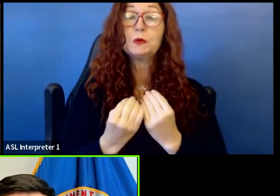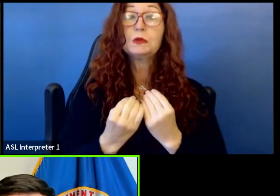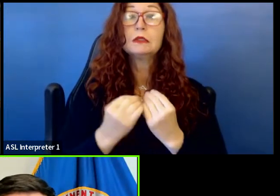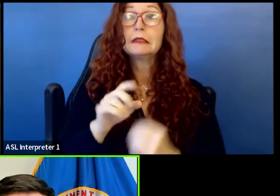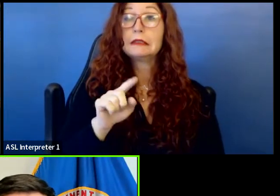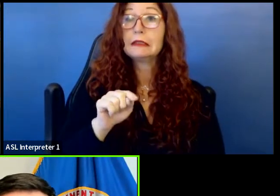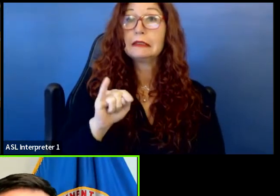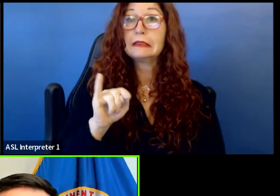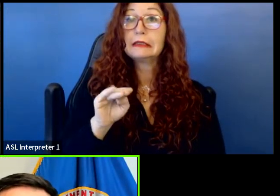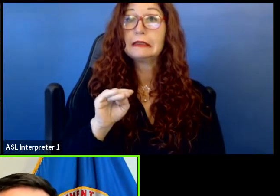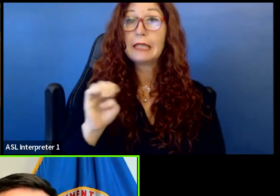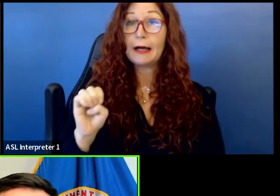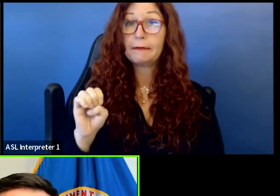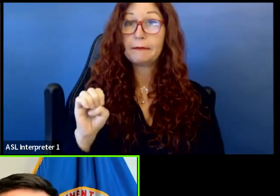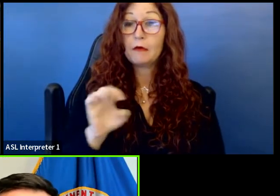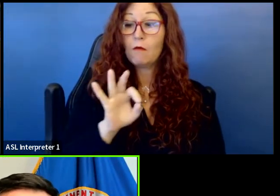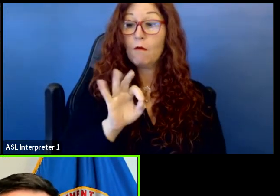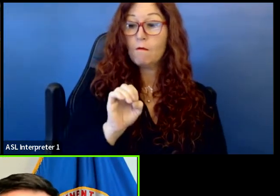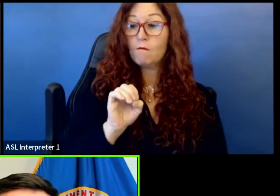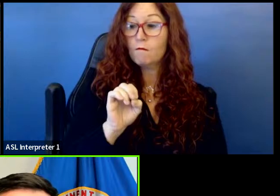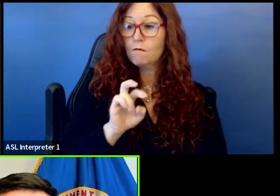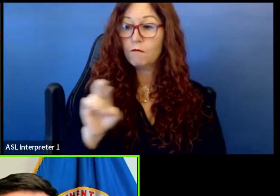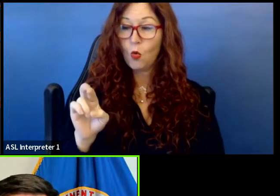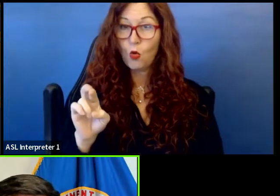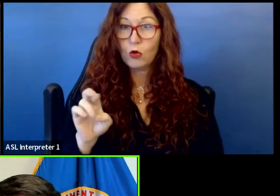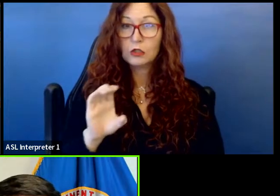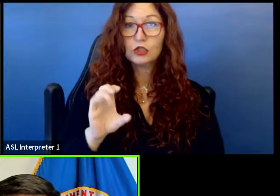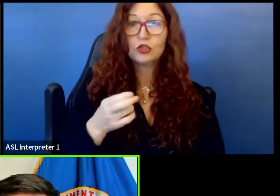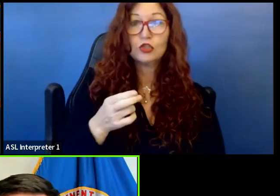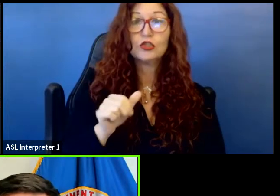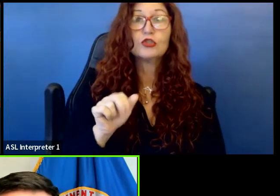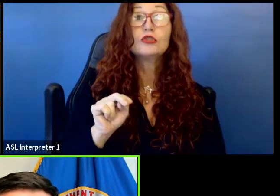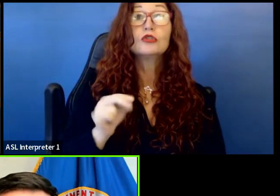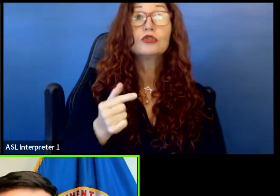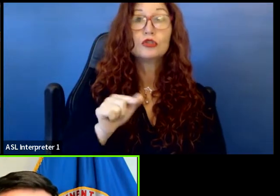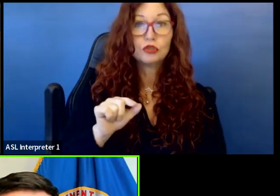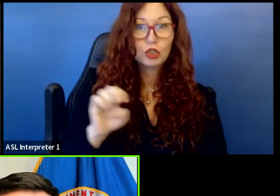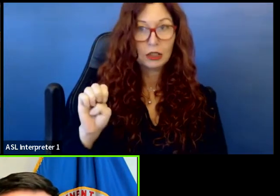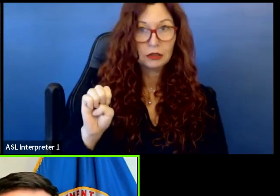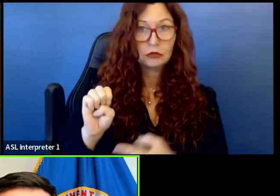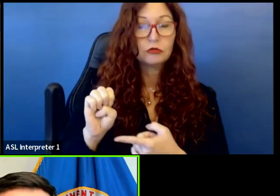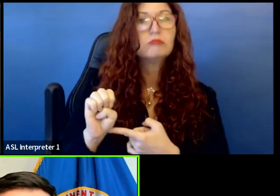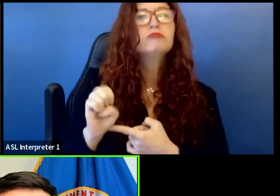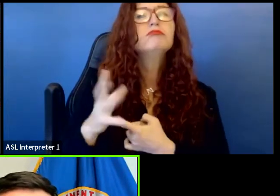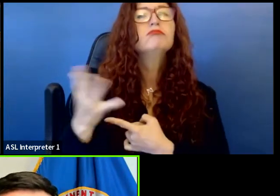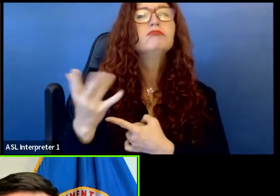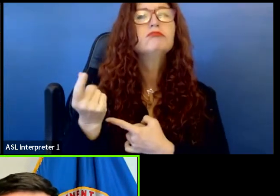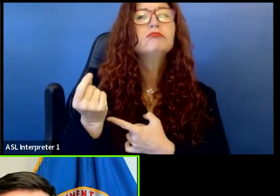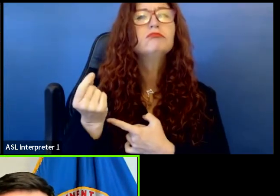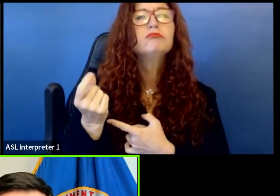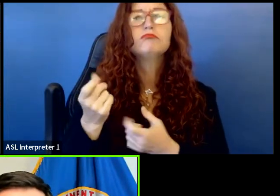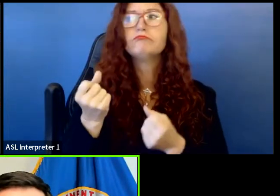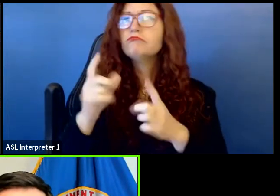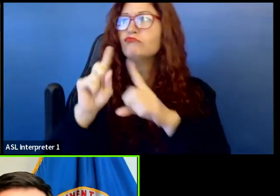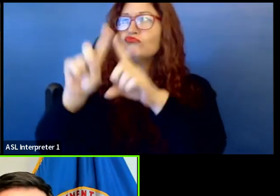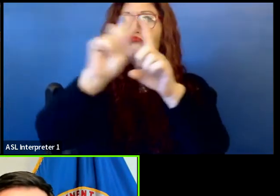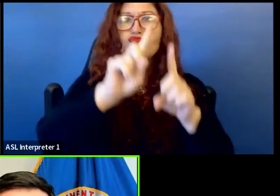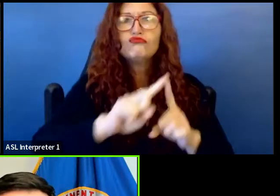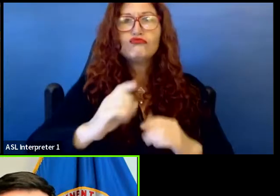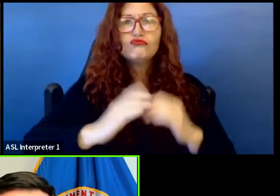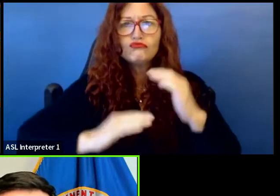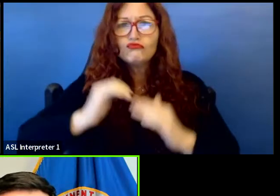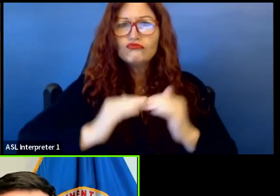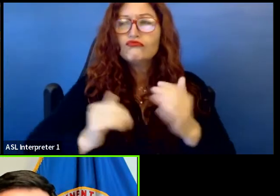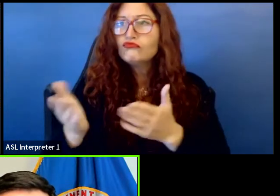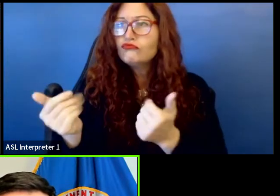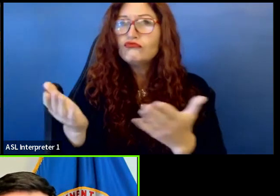this industry-wide event encourages focused dialogue and action within the industry to help companies achieve and maintain